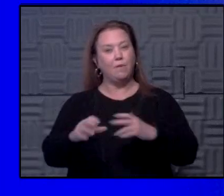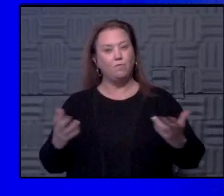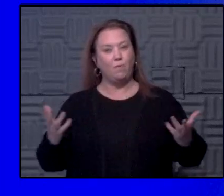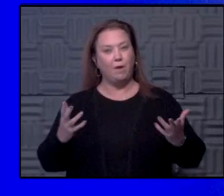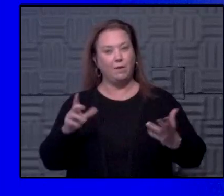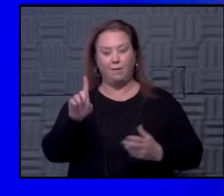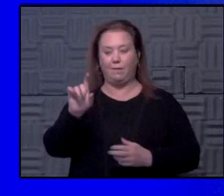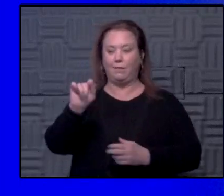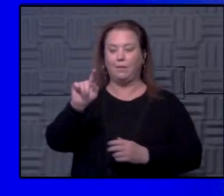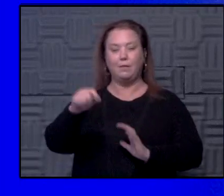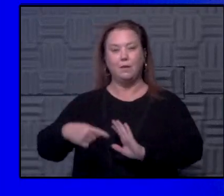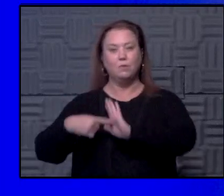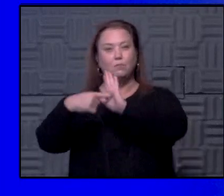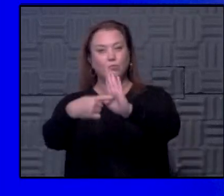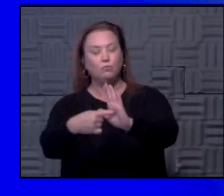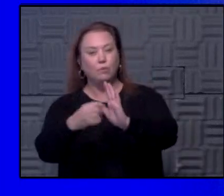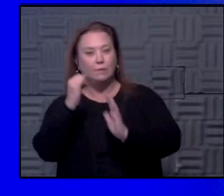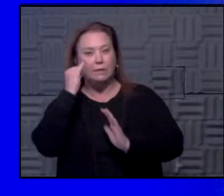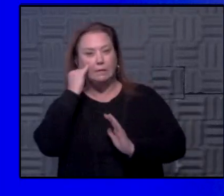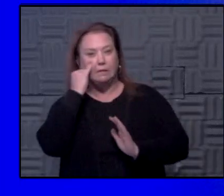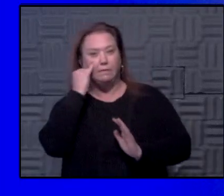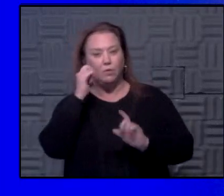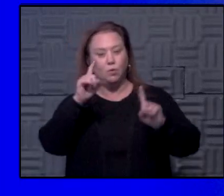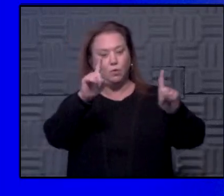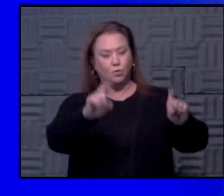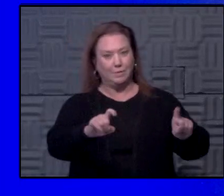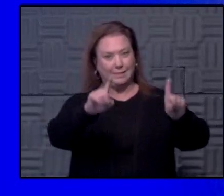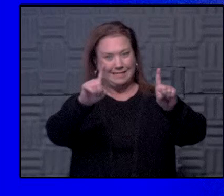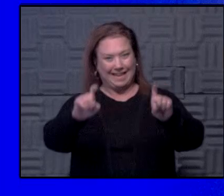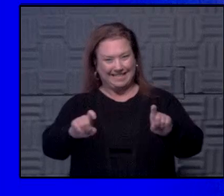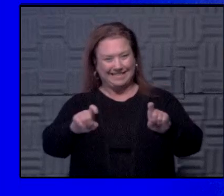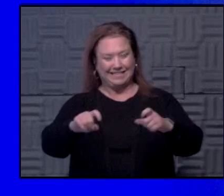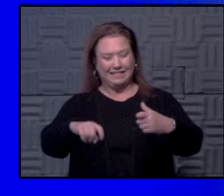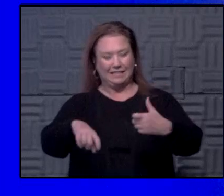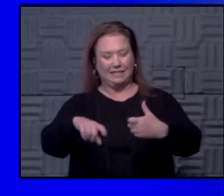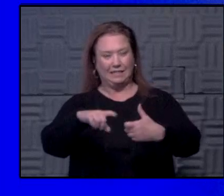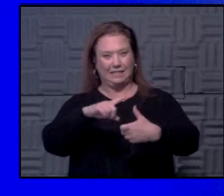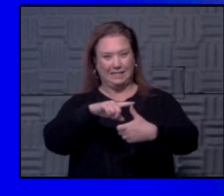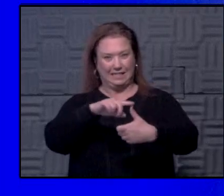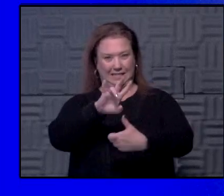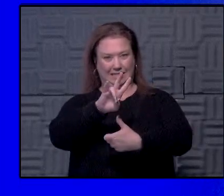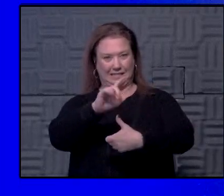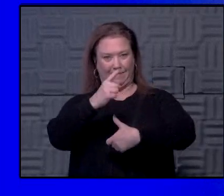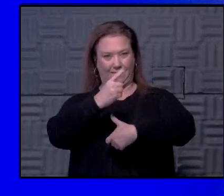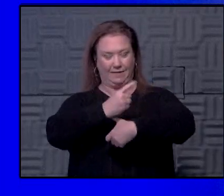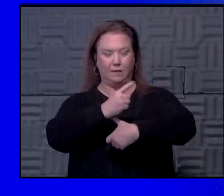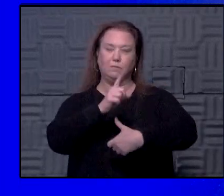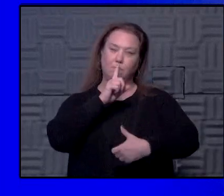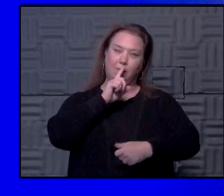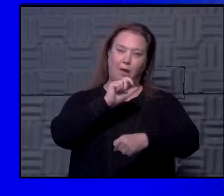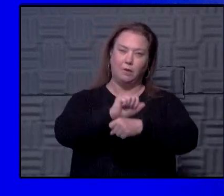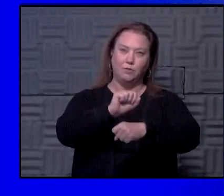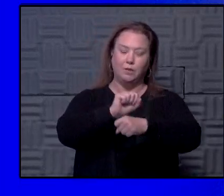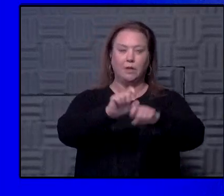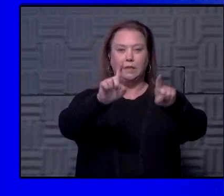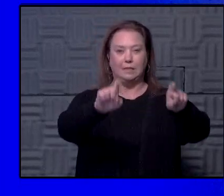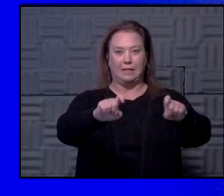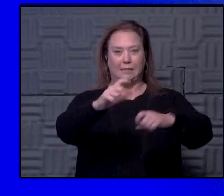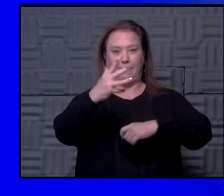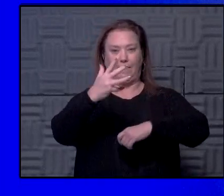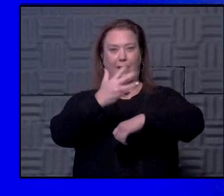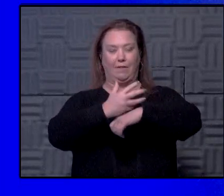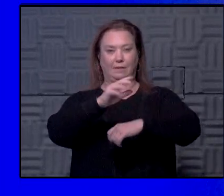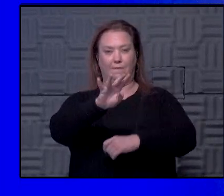that data, was that if you test out at 7 days, but actually you can do the testing at 5